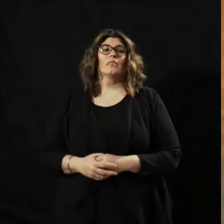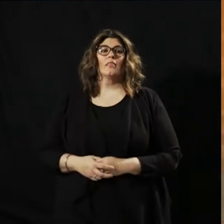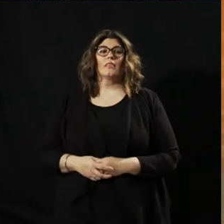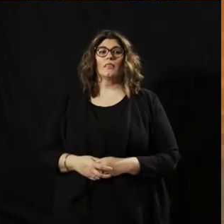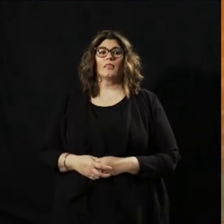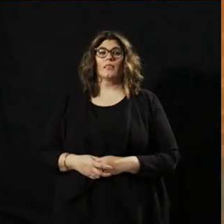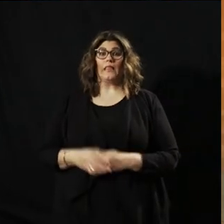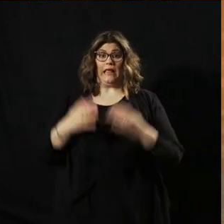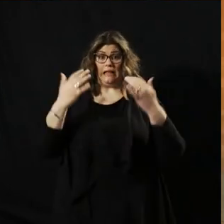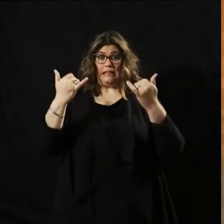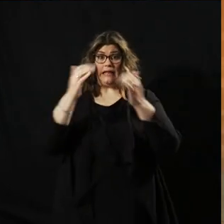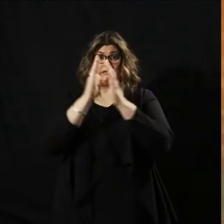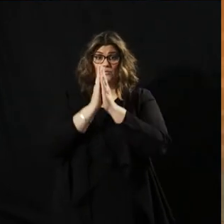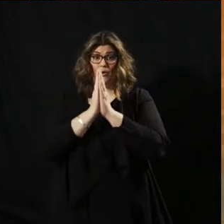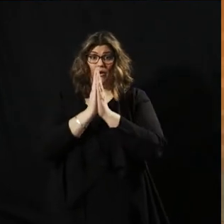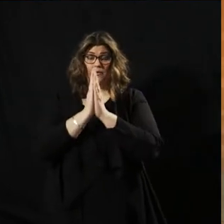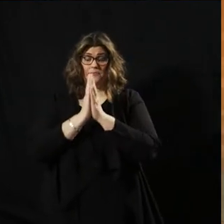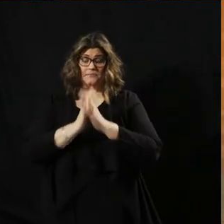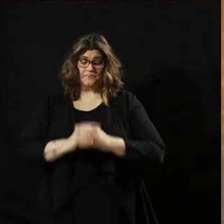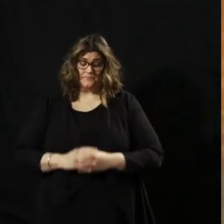Let us pray.